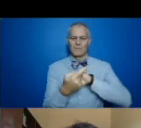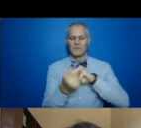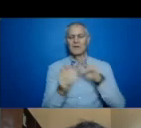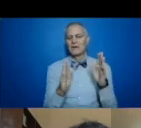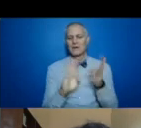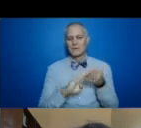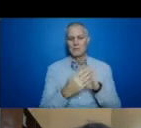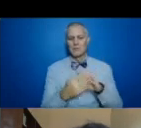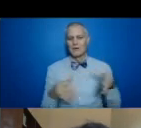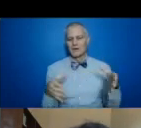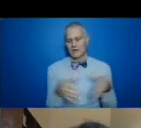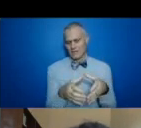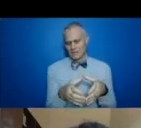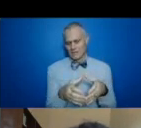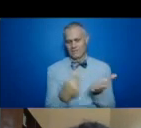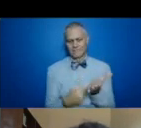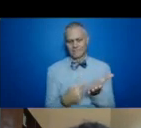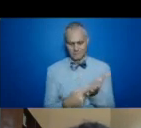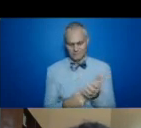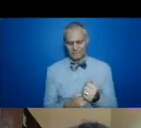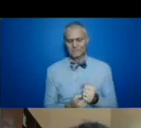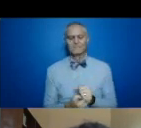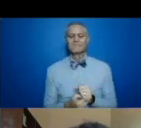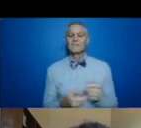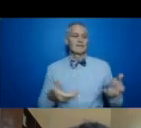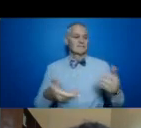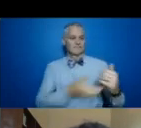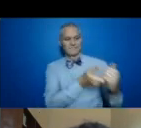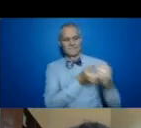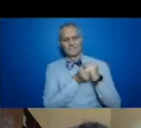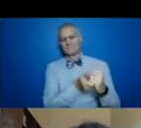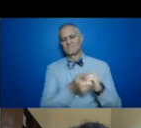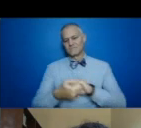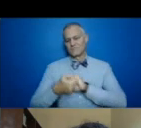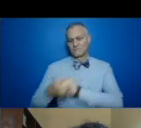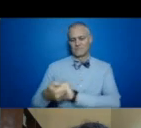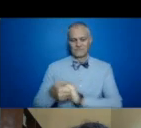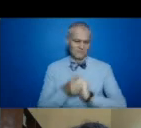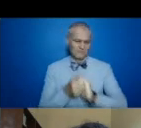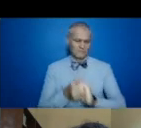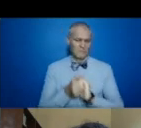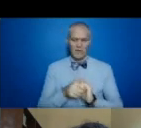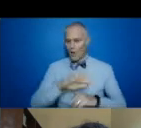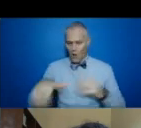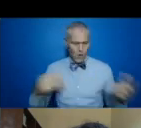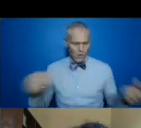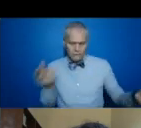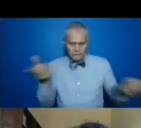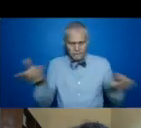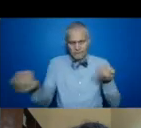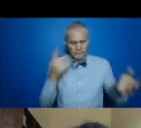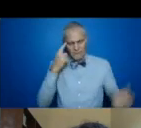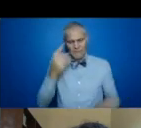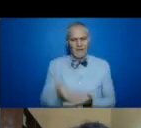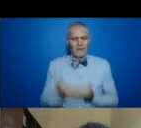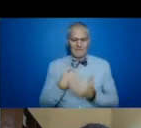the ways that we talk about how to engage communities, because all of those have been particularly informative for me. So let's get